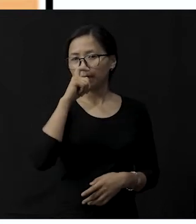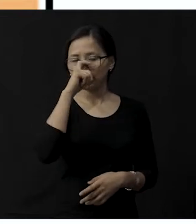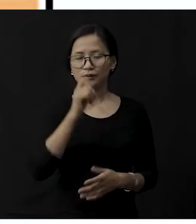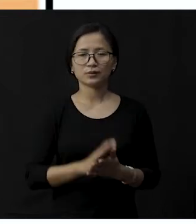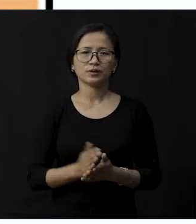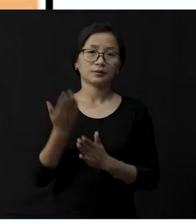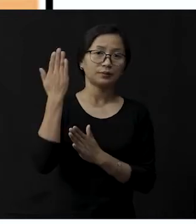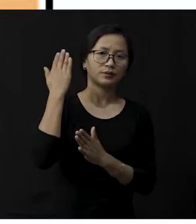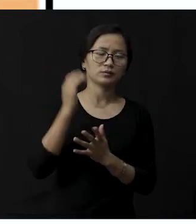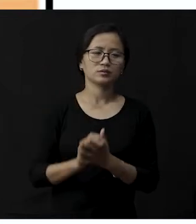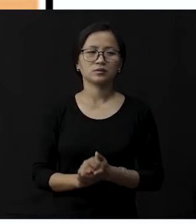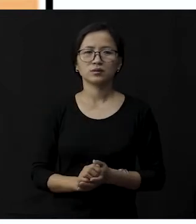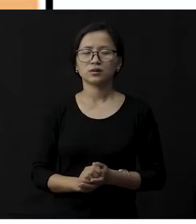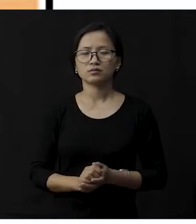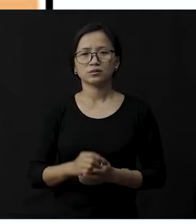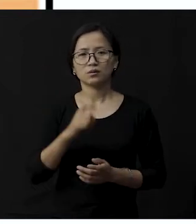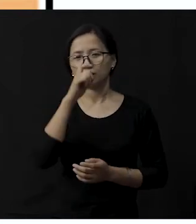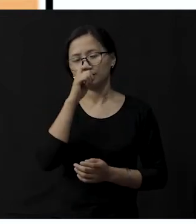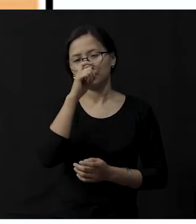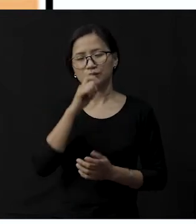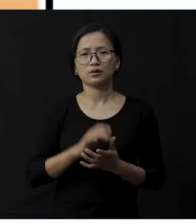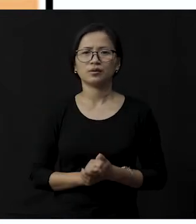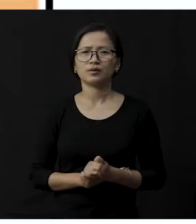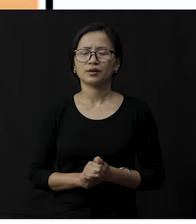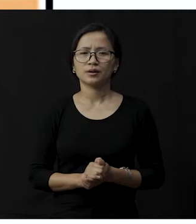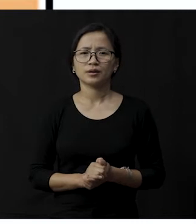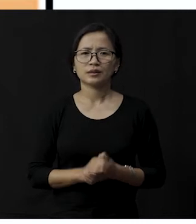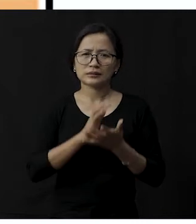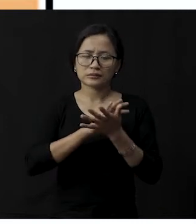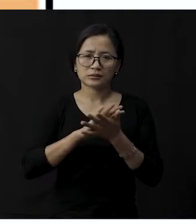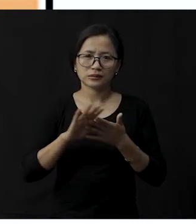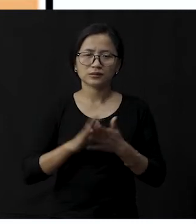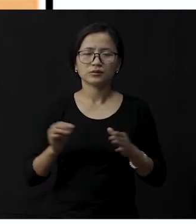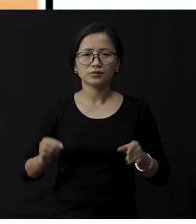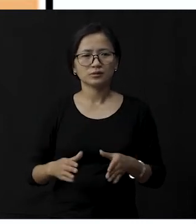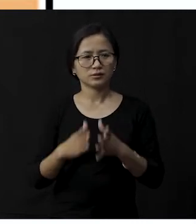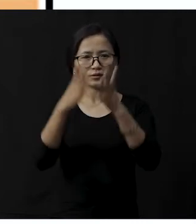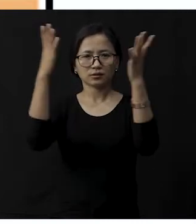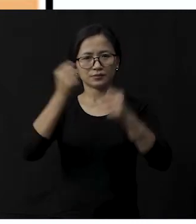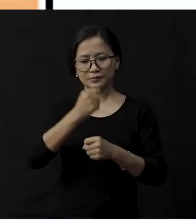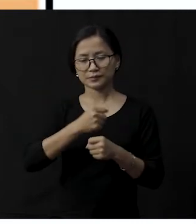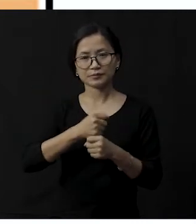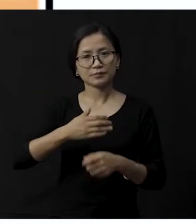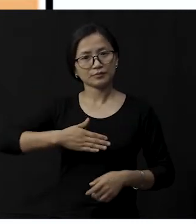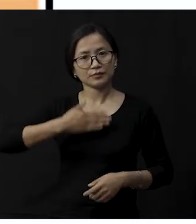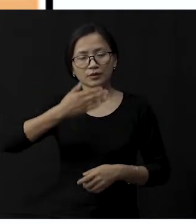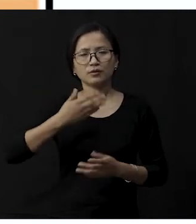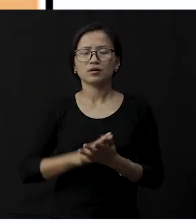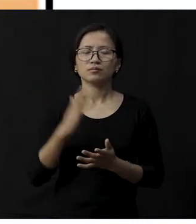is absolutely blue. The beach is very clean. The trees are green. You have